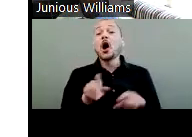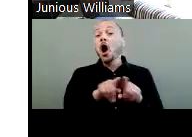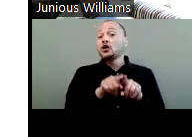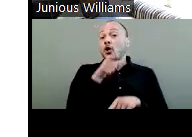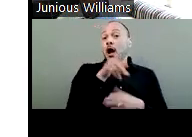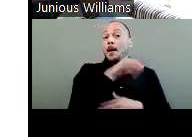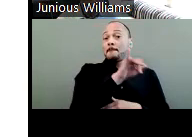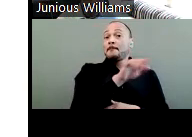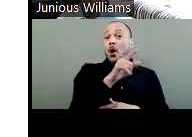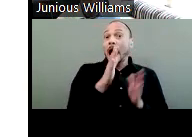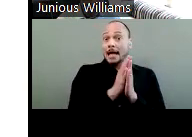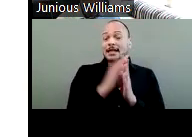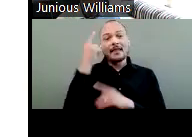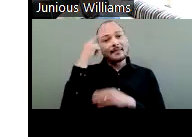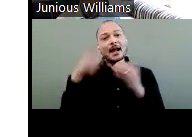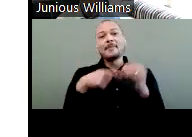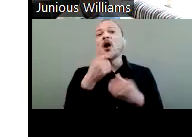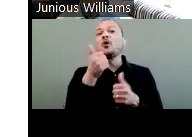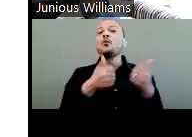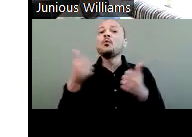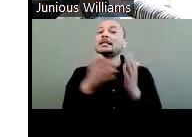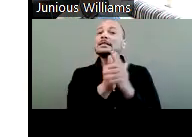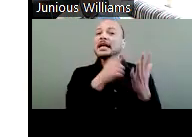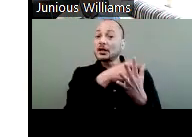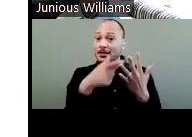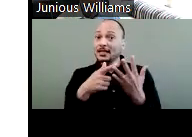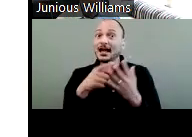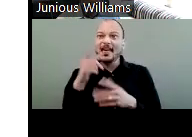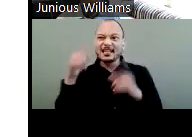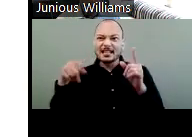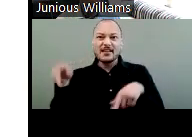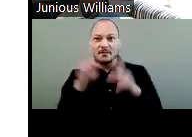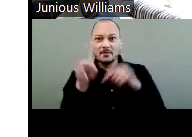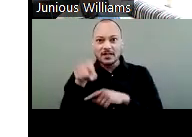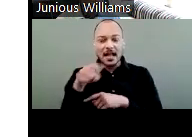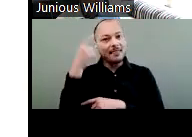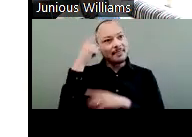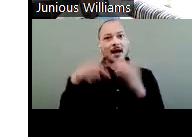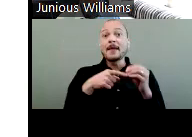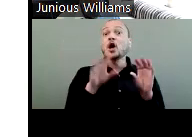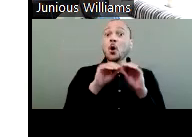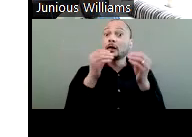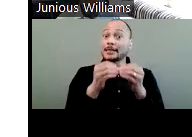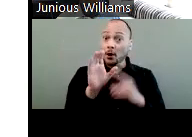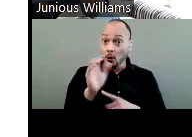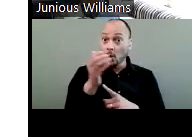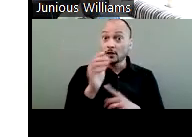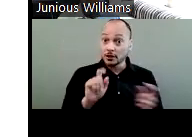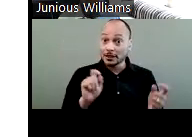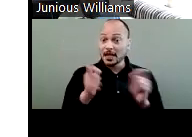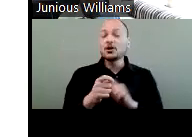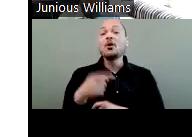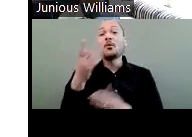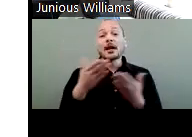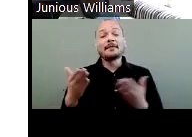what skill sets various stakeholder groupers need. Think about organizational, cultural change. One of the